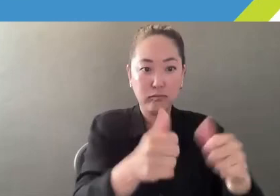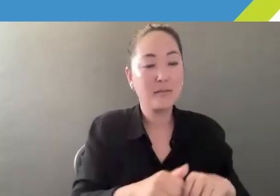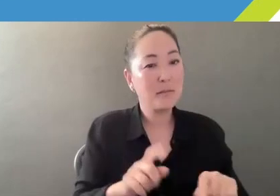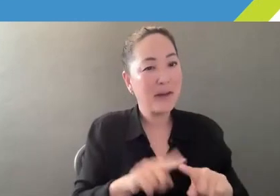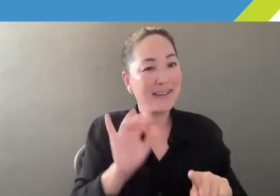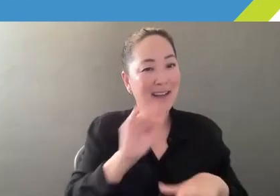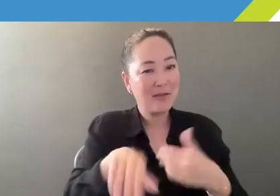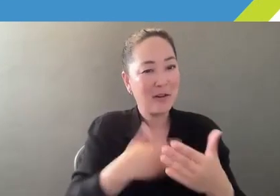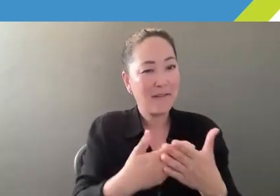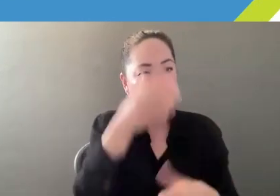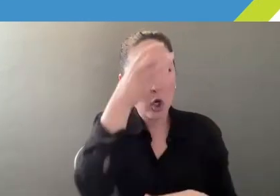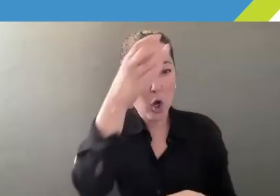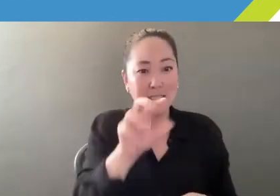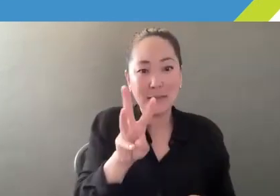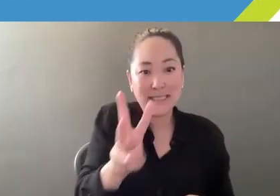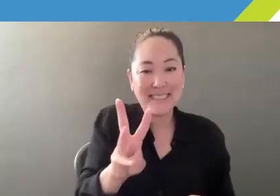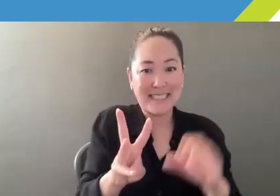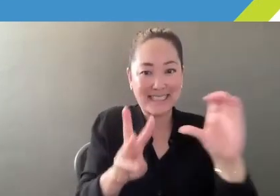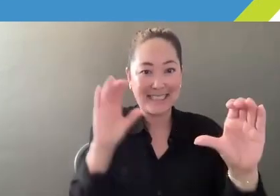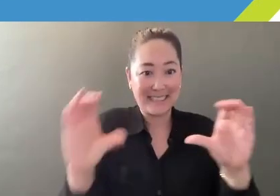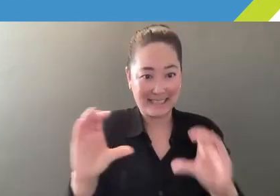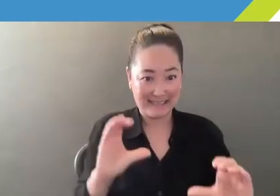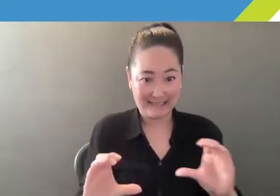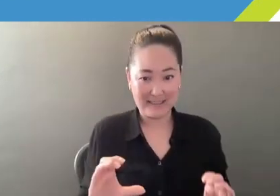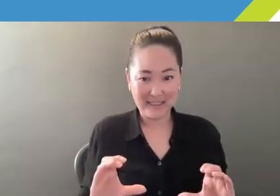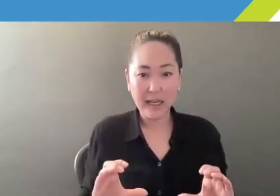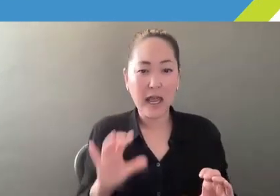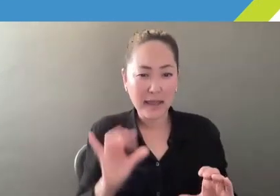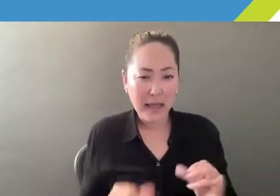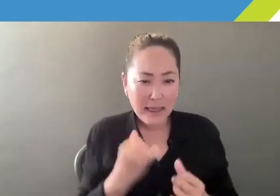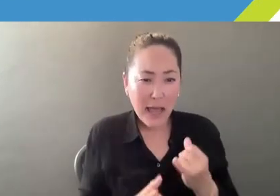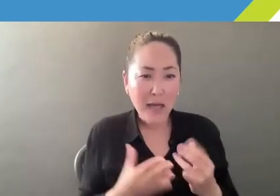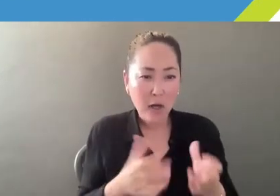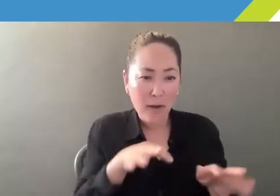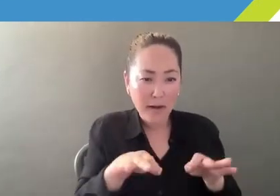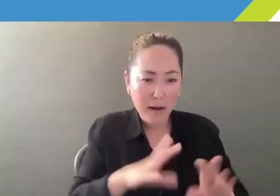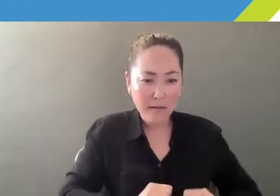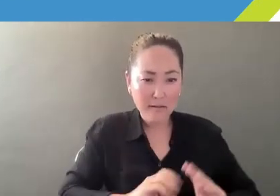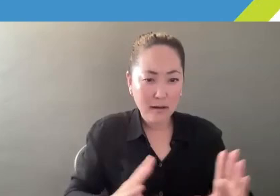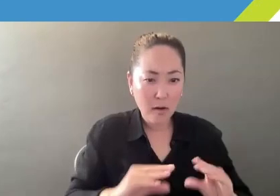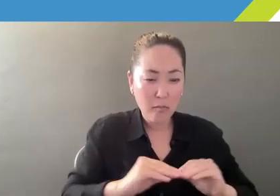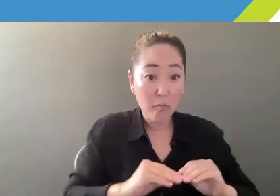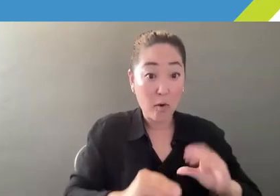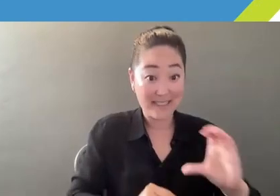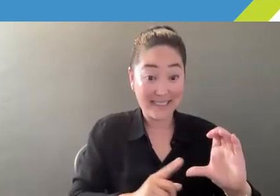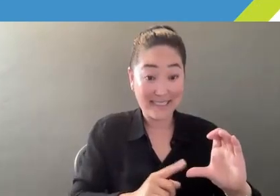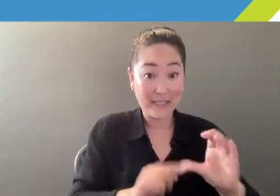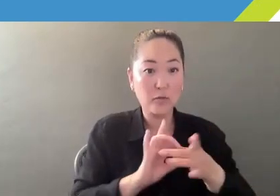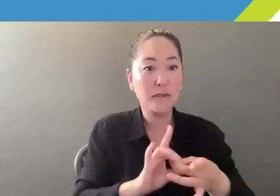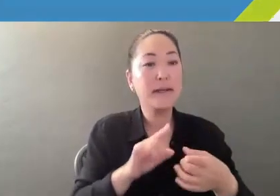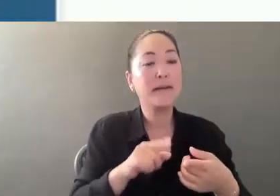the concept of the 6 C's. And I want to finish on the last C, which is cure, which came from PSC Partners.